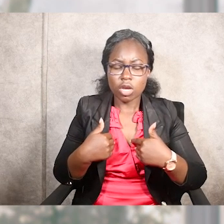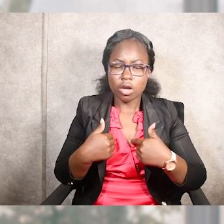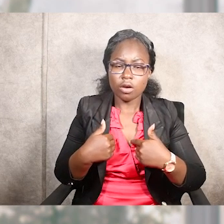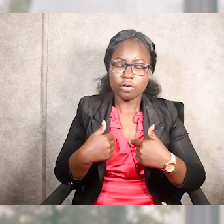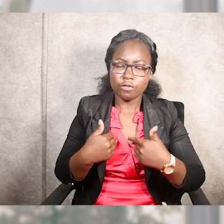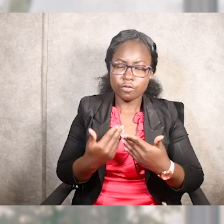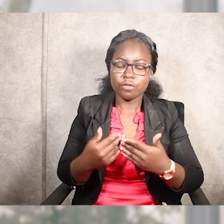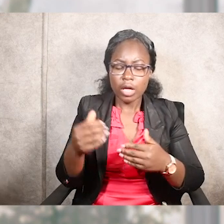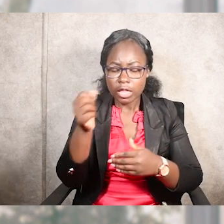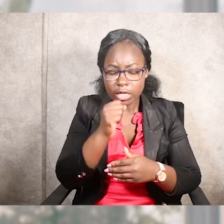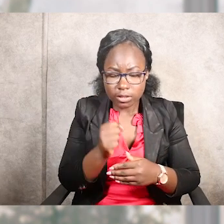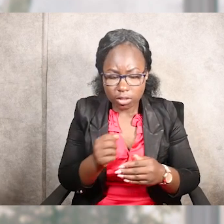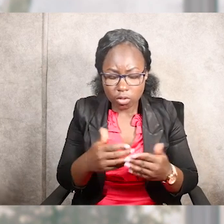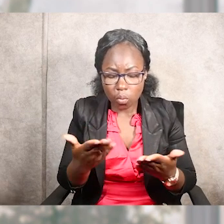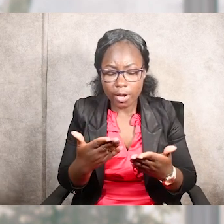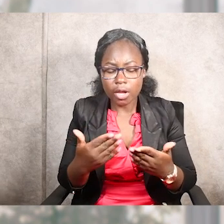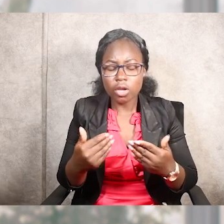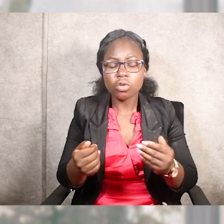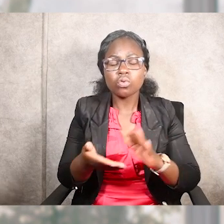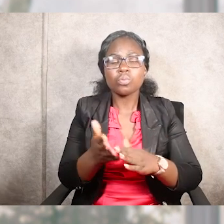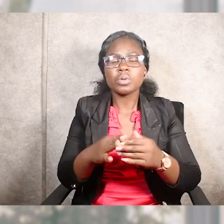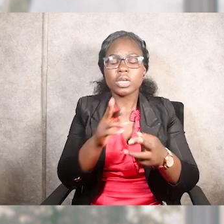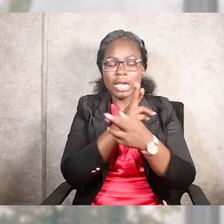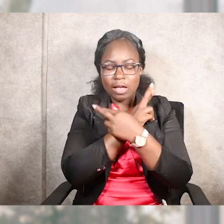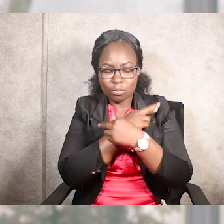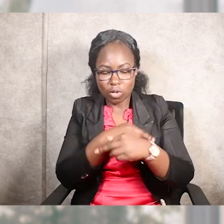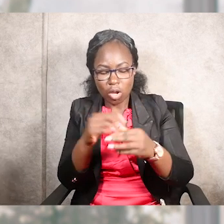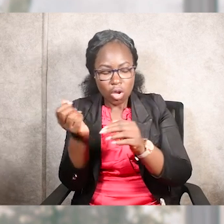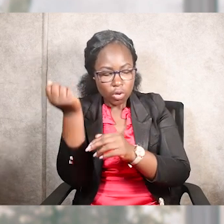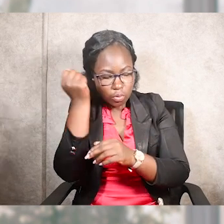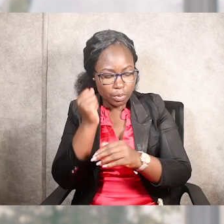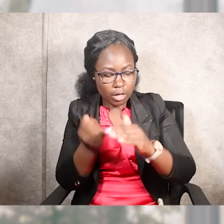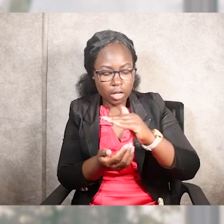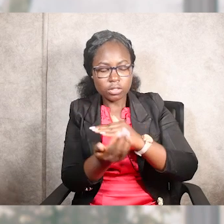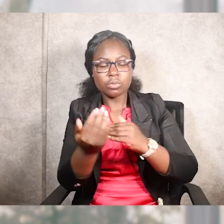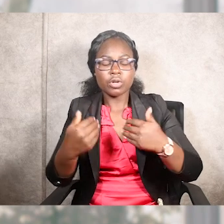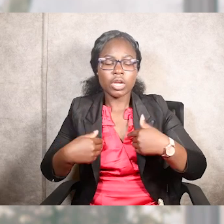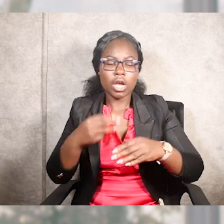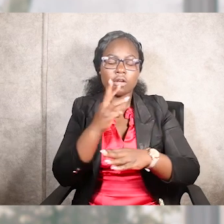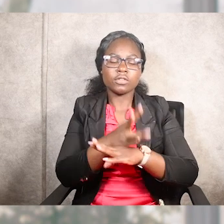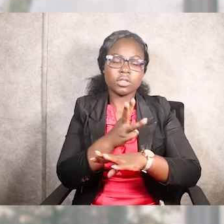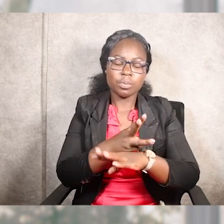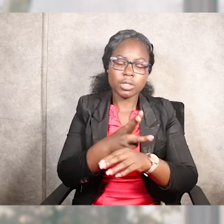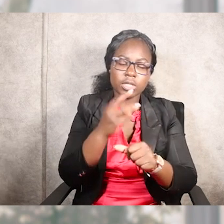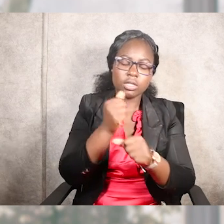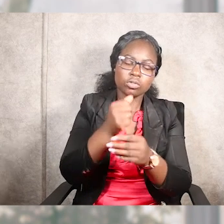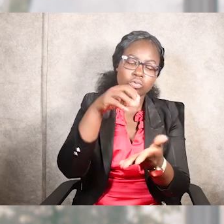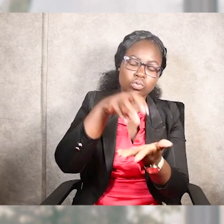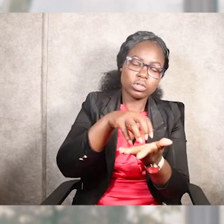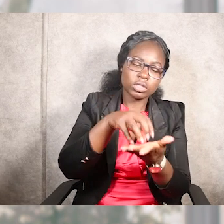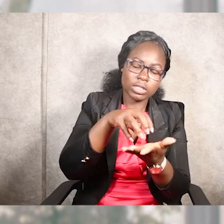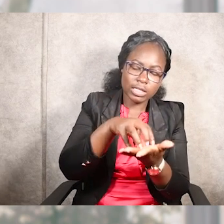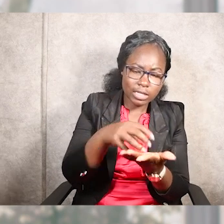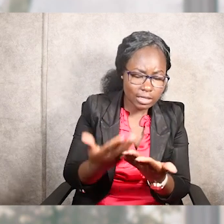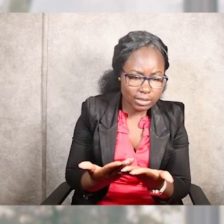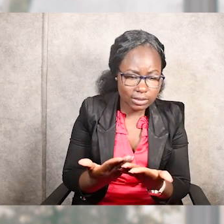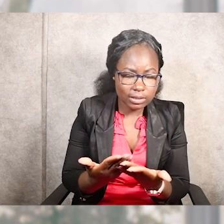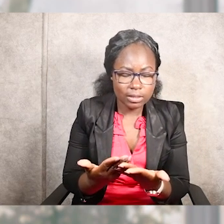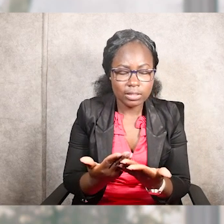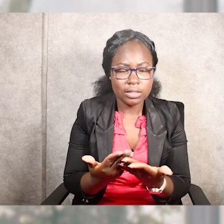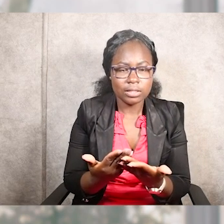stage is where you become so comfortable. You can wake up in the morning, get to your WhatsApp, do status, do some updates, do